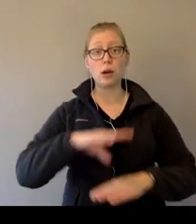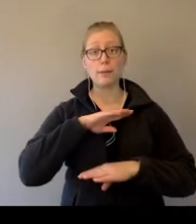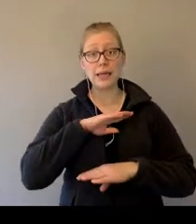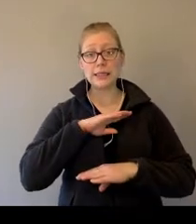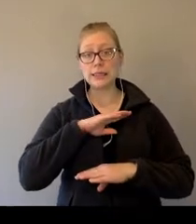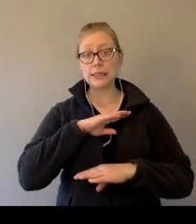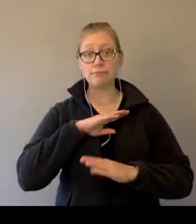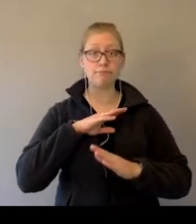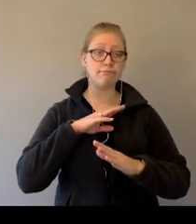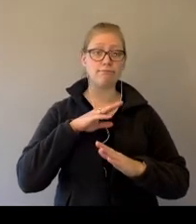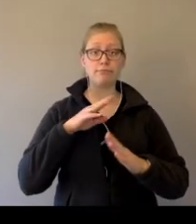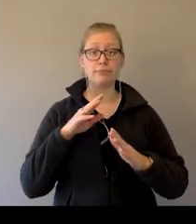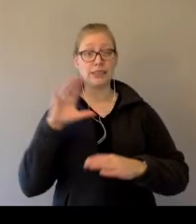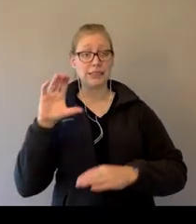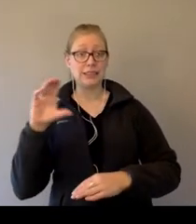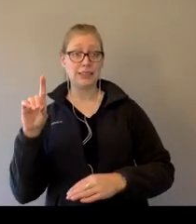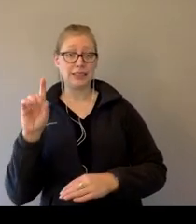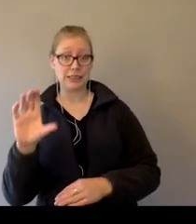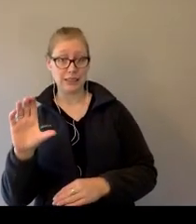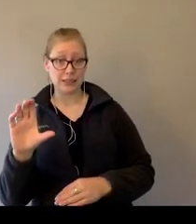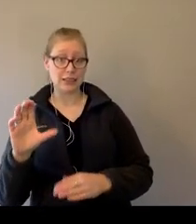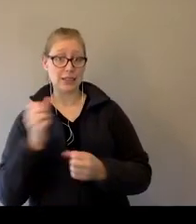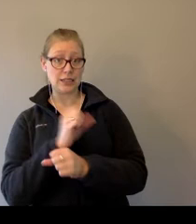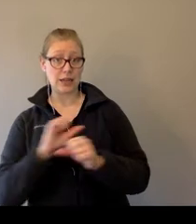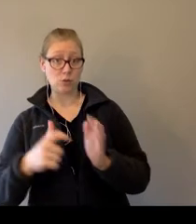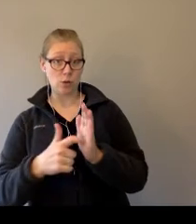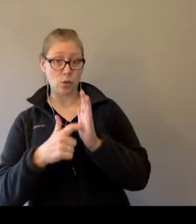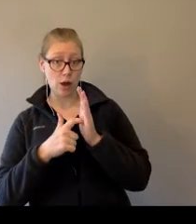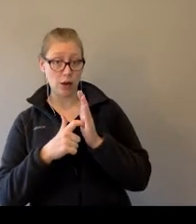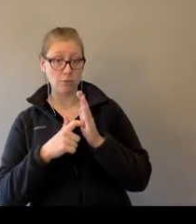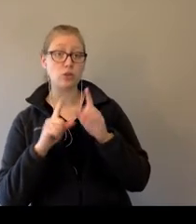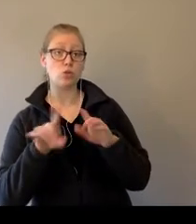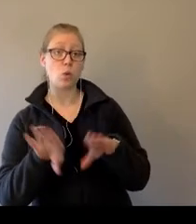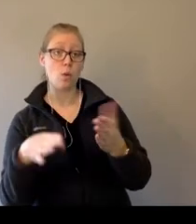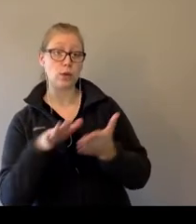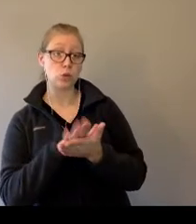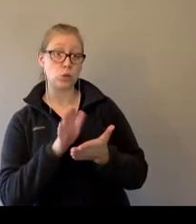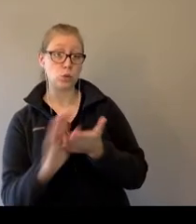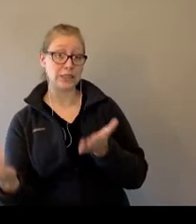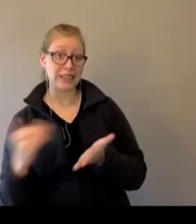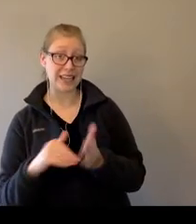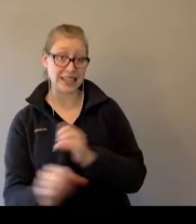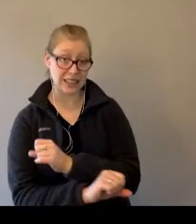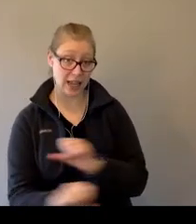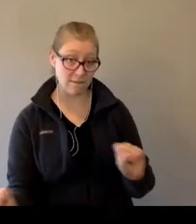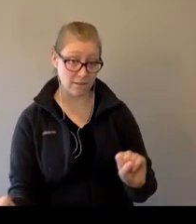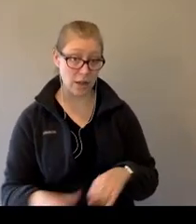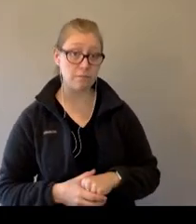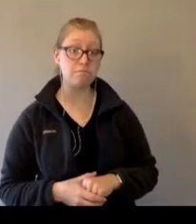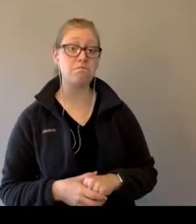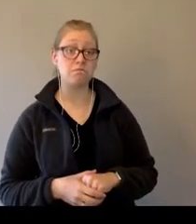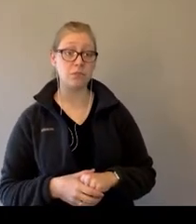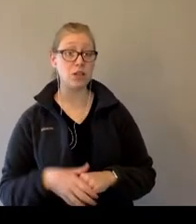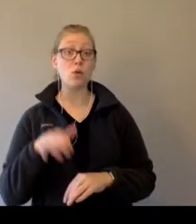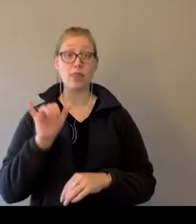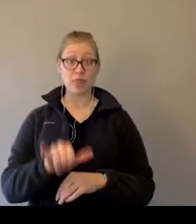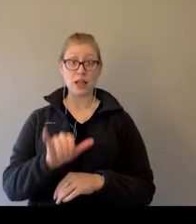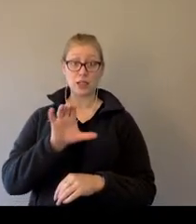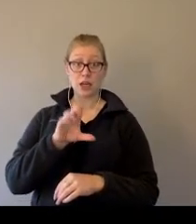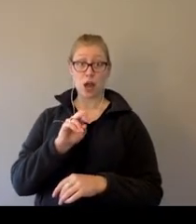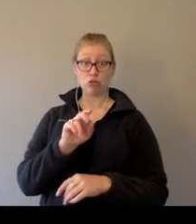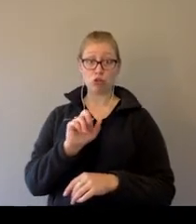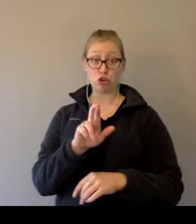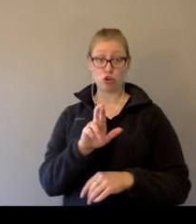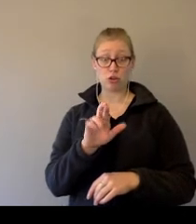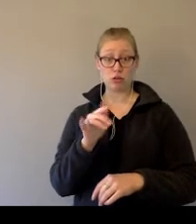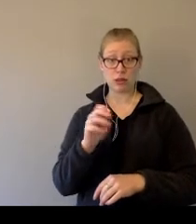meet CDC safety requirements in order to reopen schools safely. So that's the counterclaim. How am